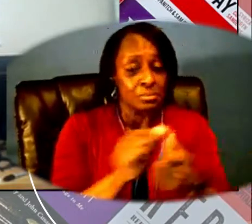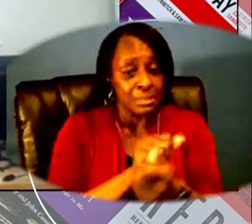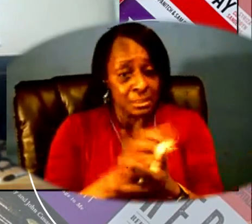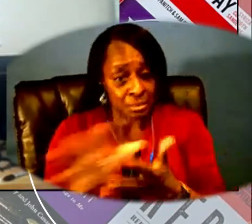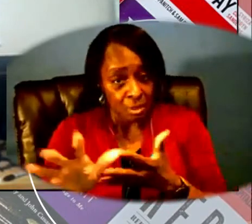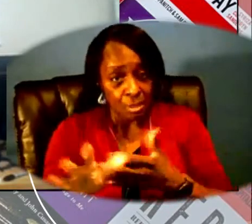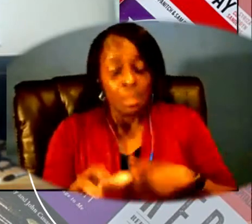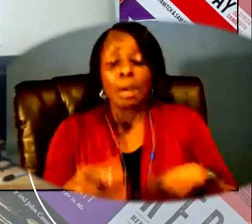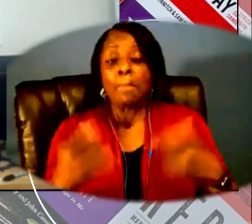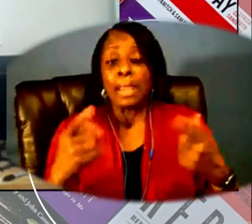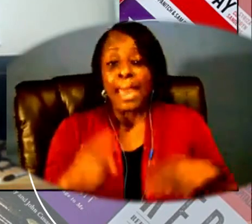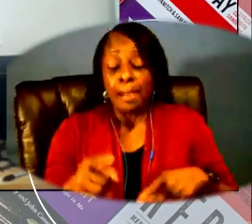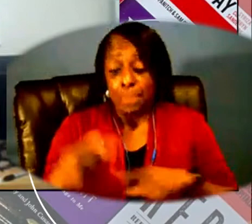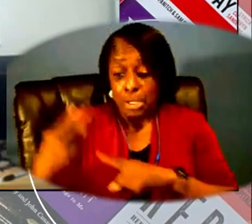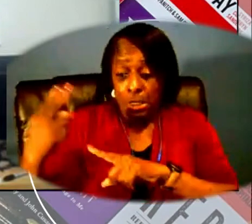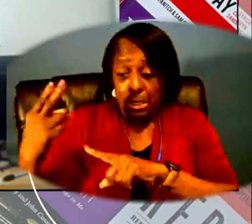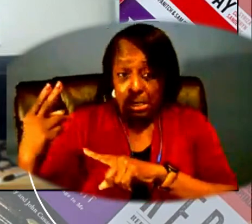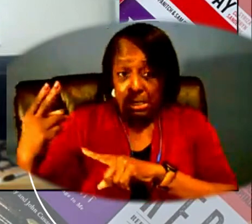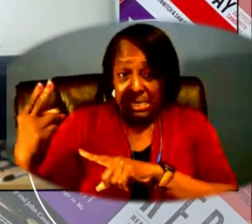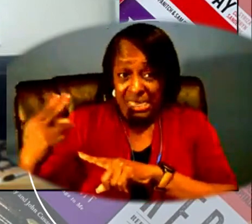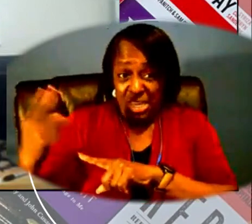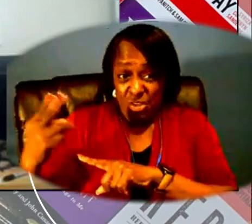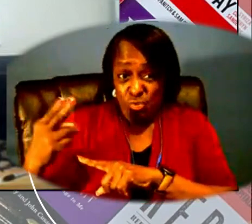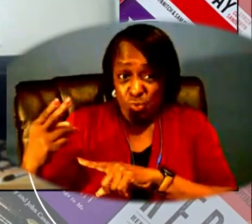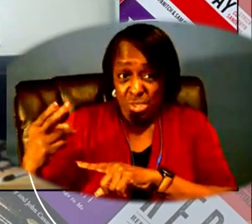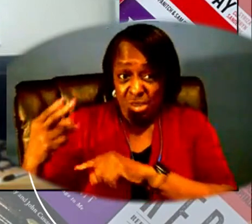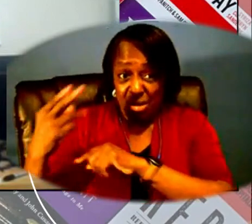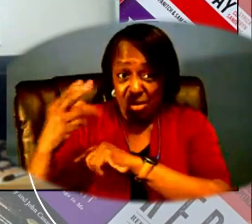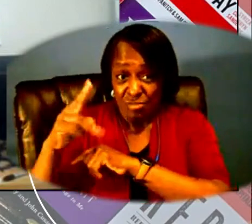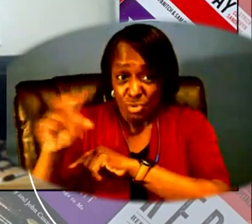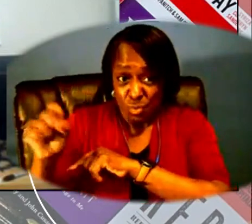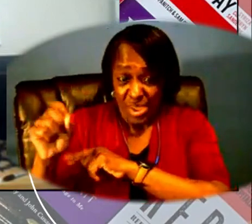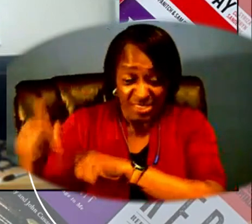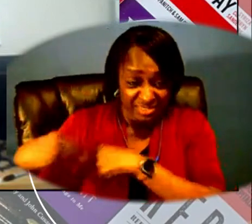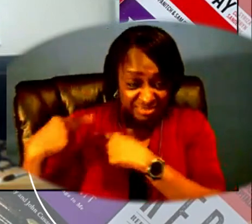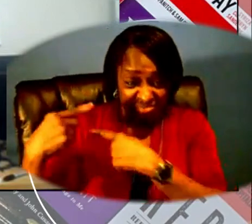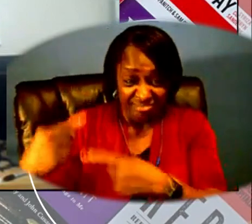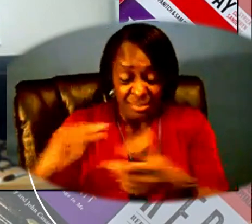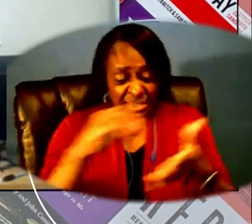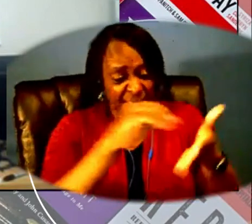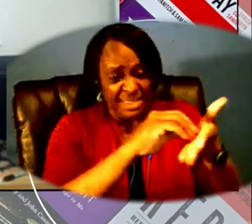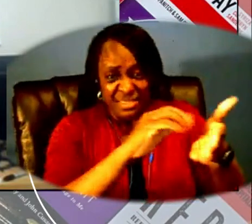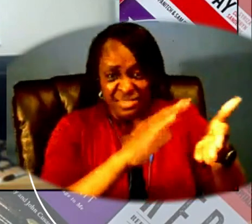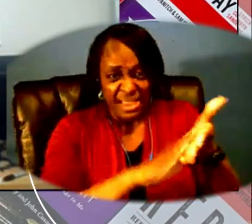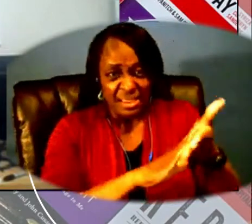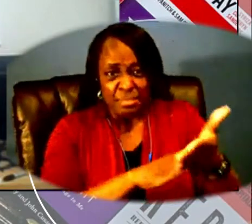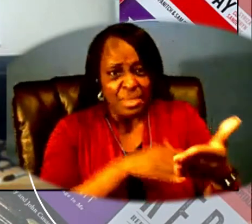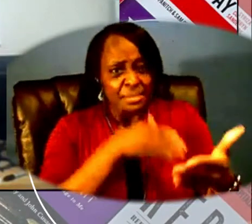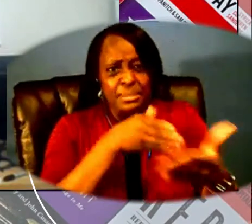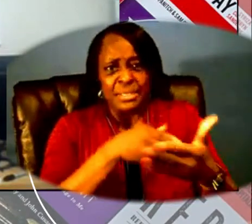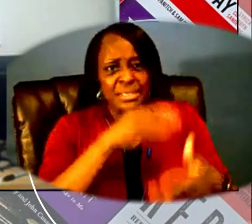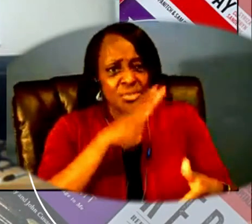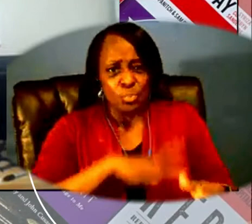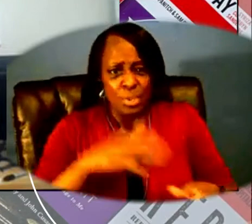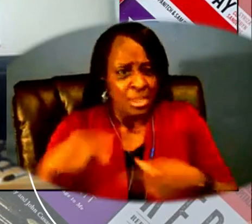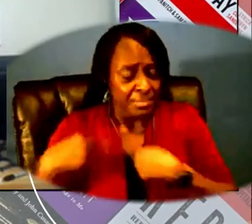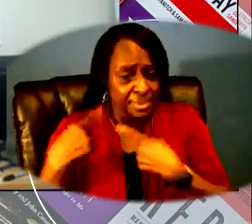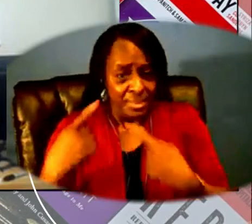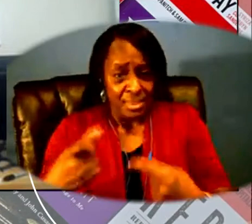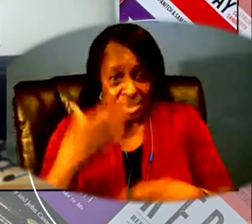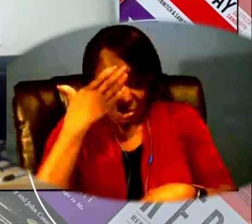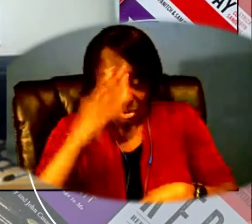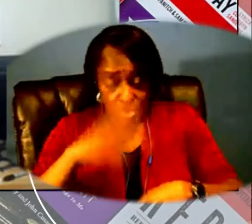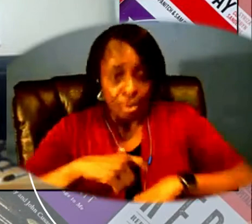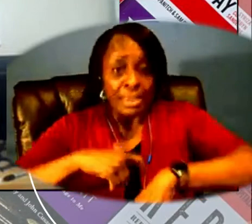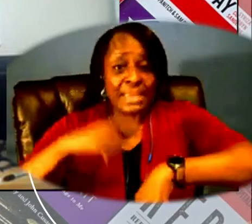the abuse to women is documented throughout our history. And it is time that